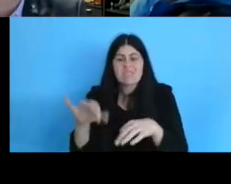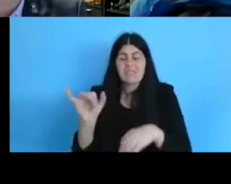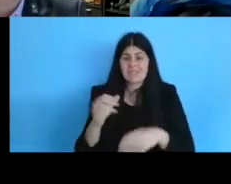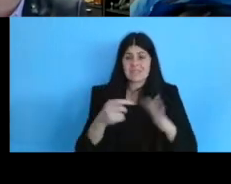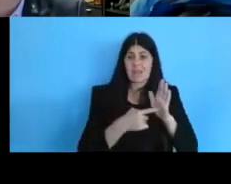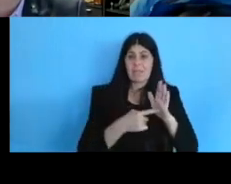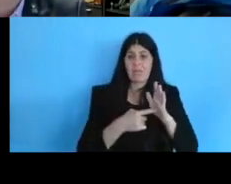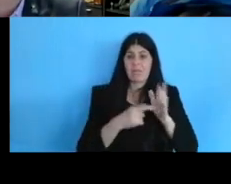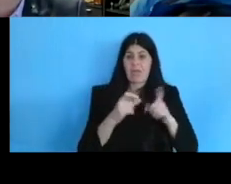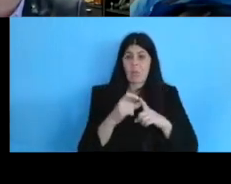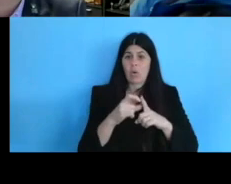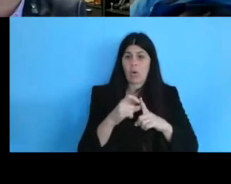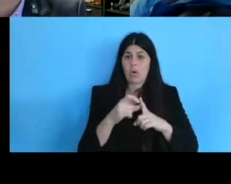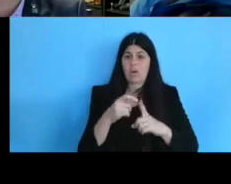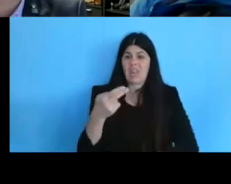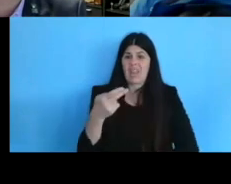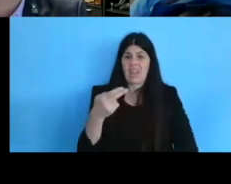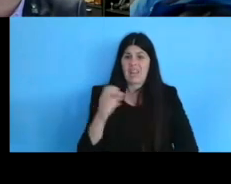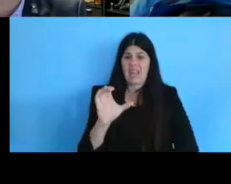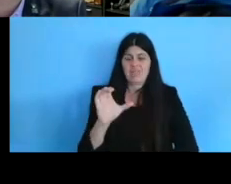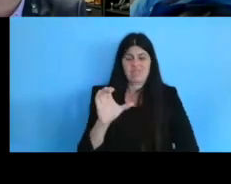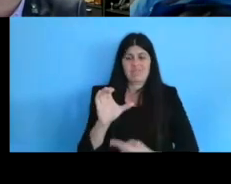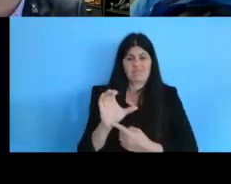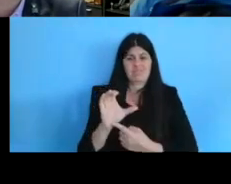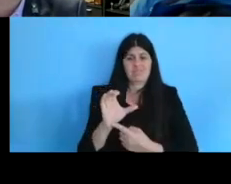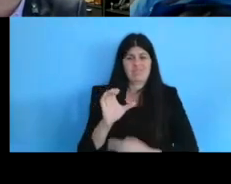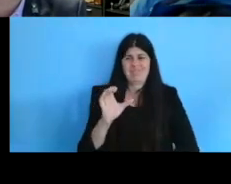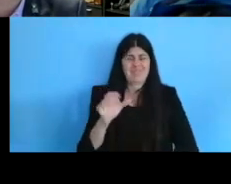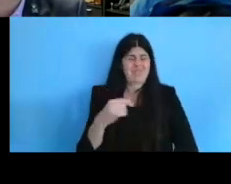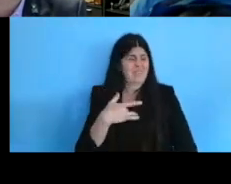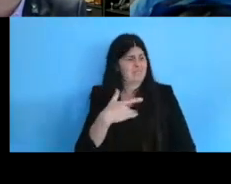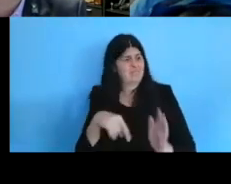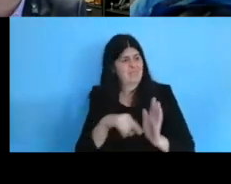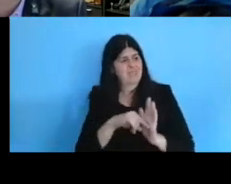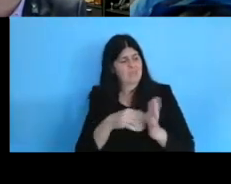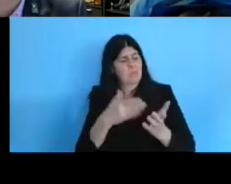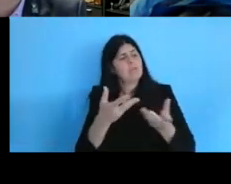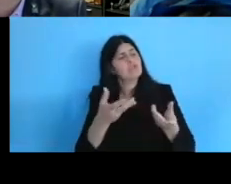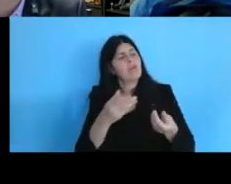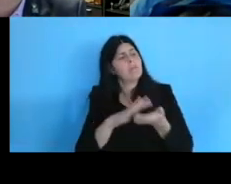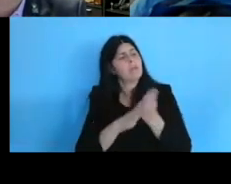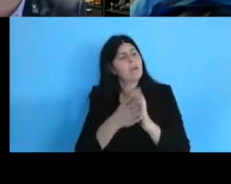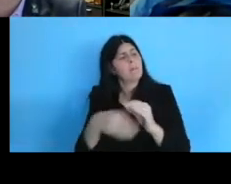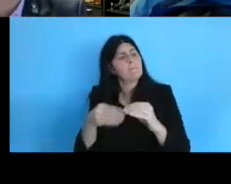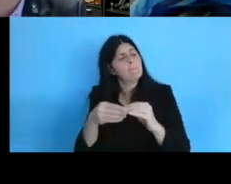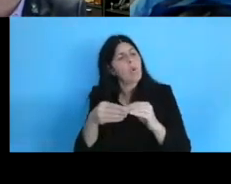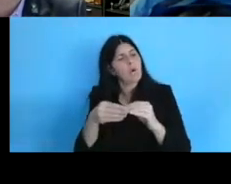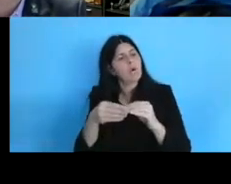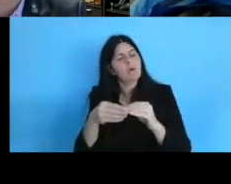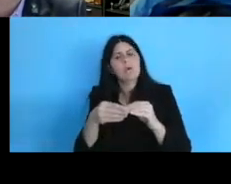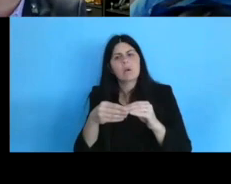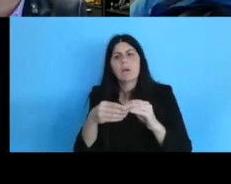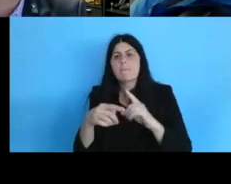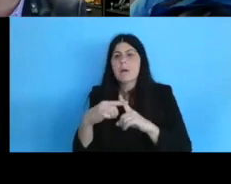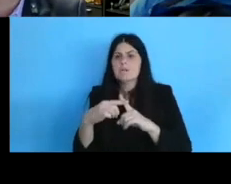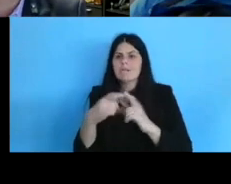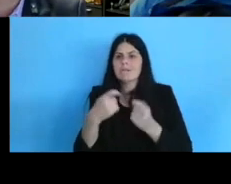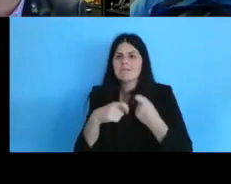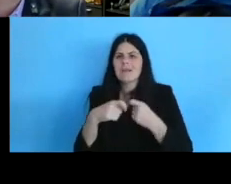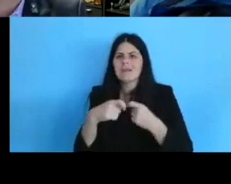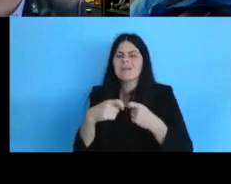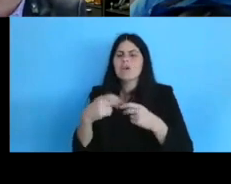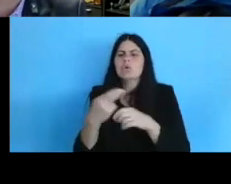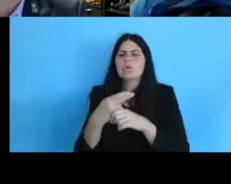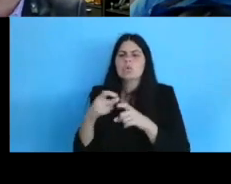negative word. You probably would want to soften that and have it a positive light and use the word accessible. Little things like that can